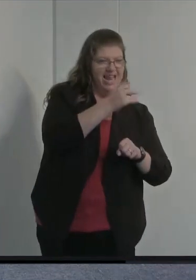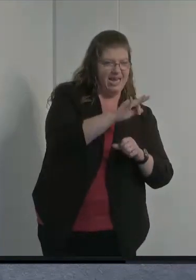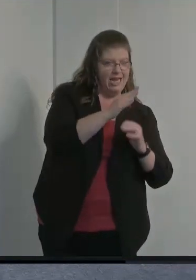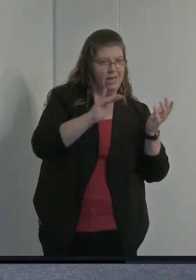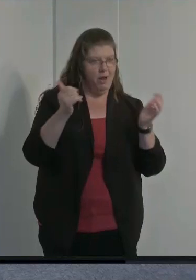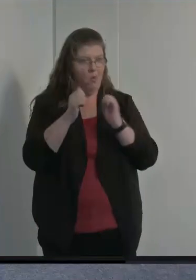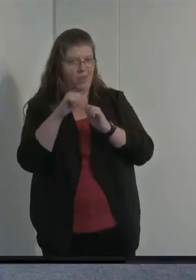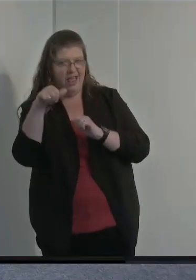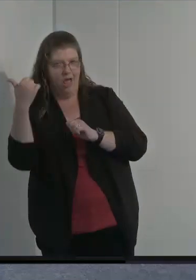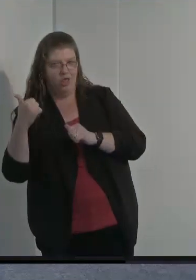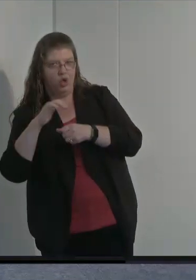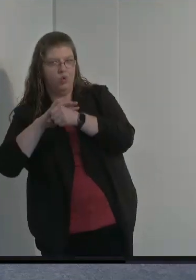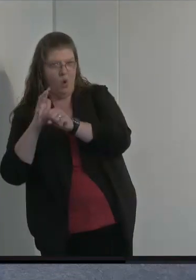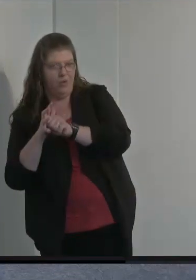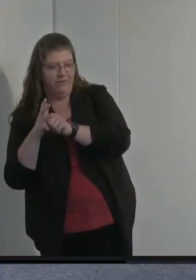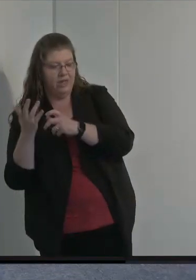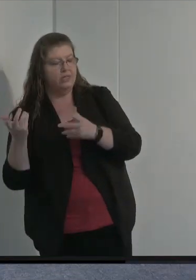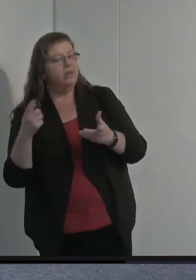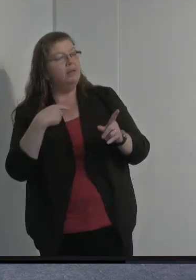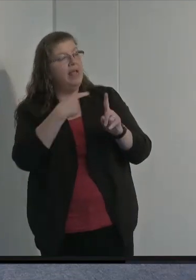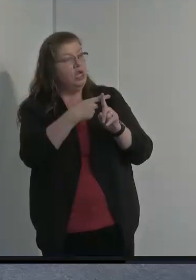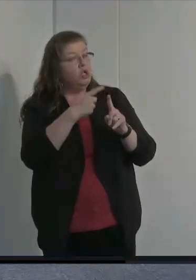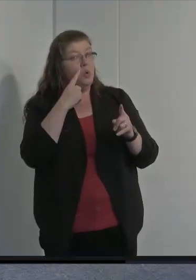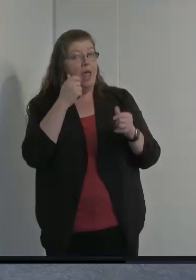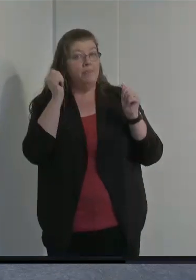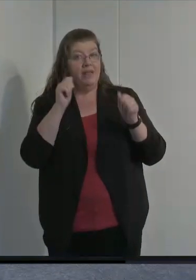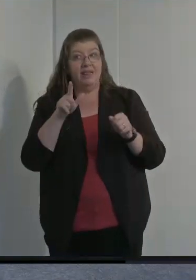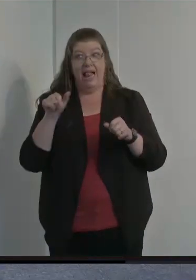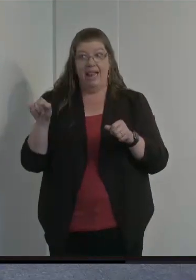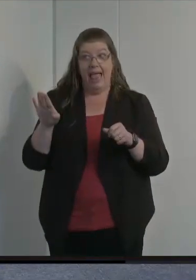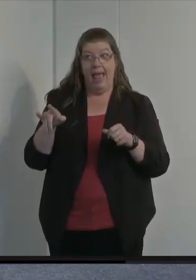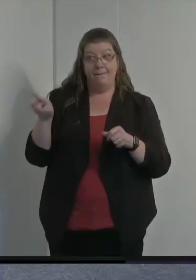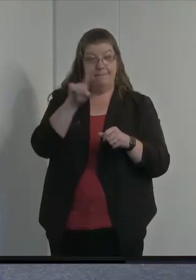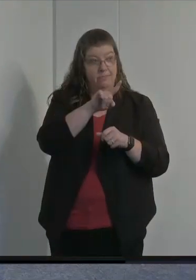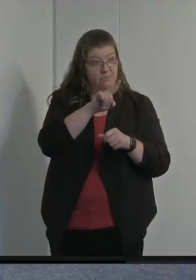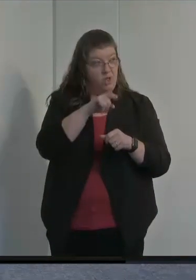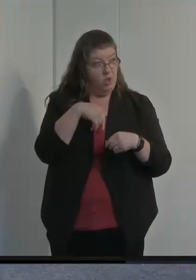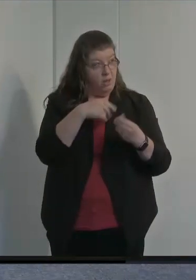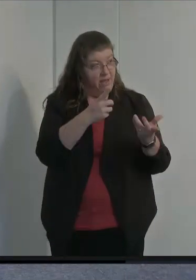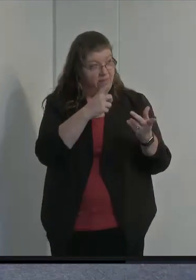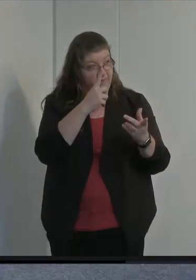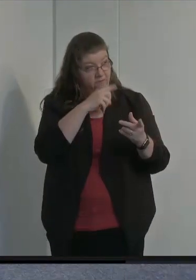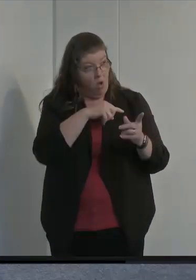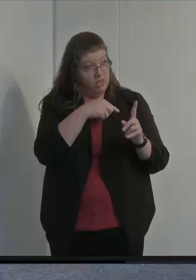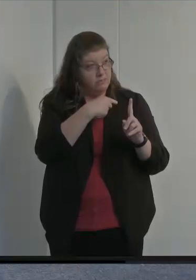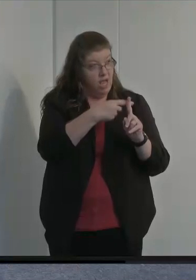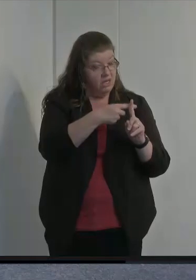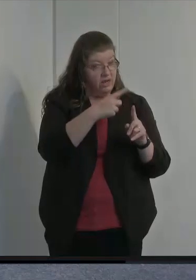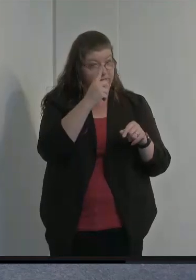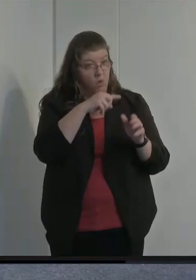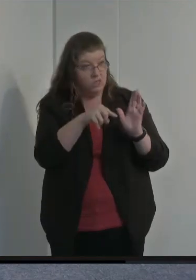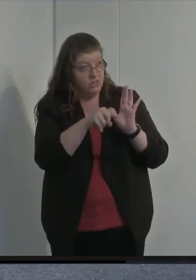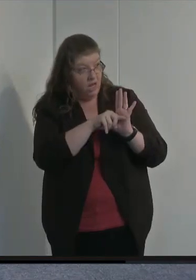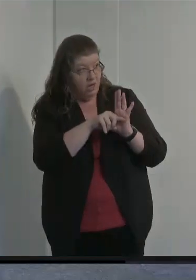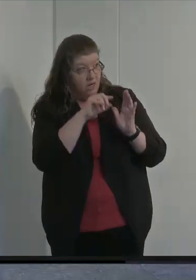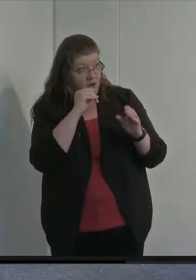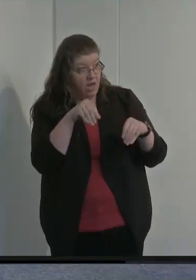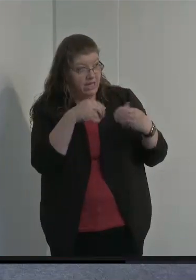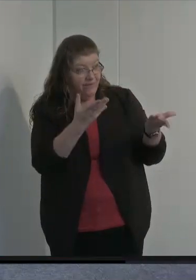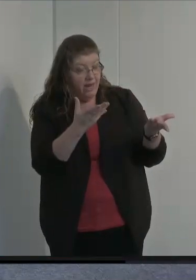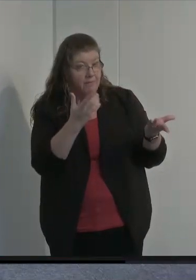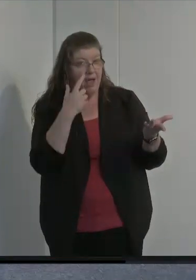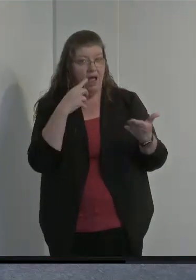health to check whether or not these laboratories are not giving out false positives or false negatives? There was